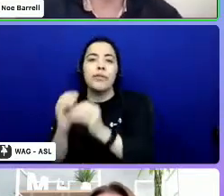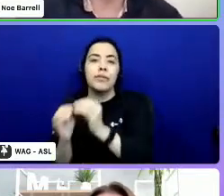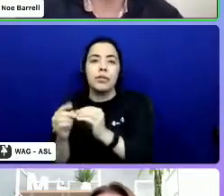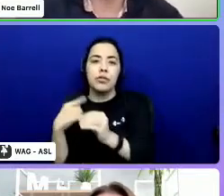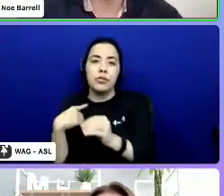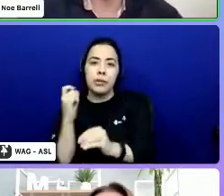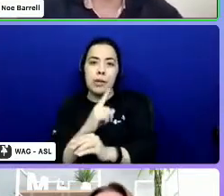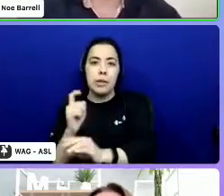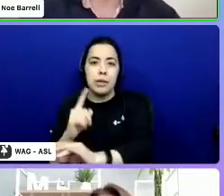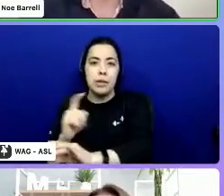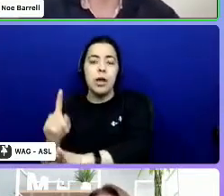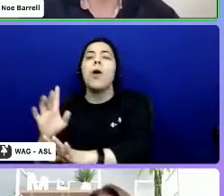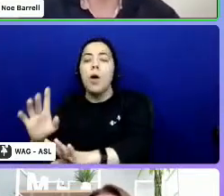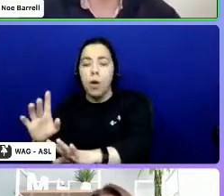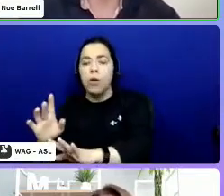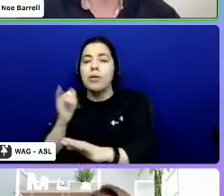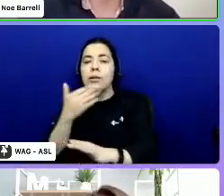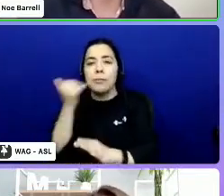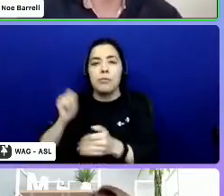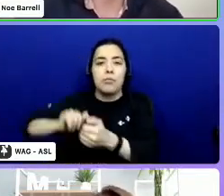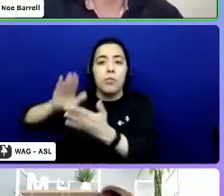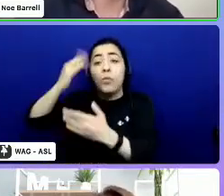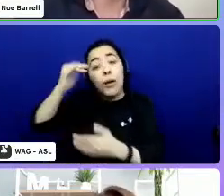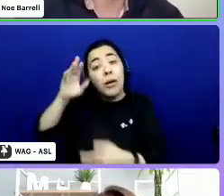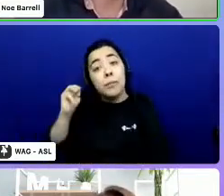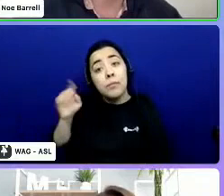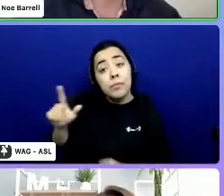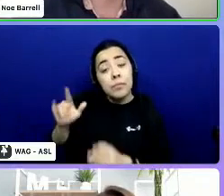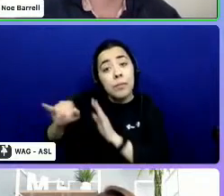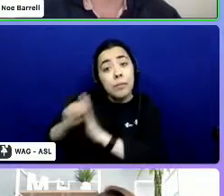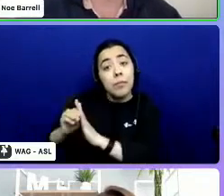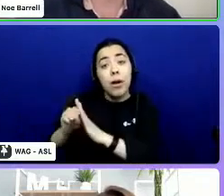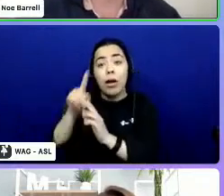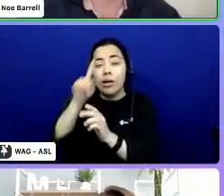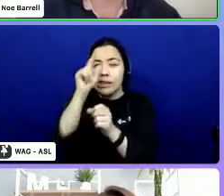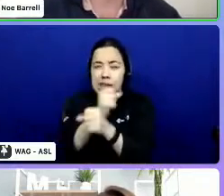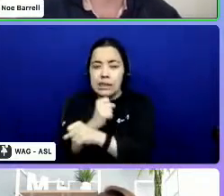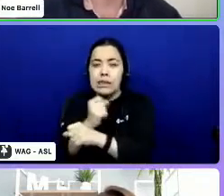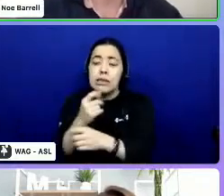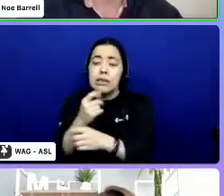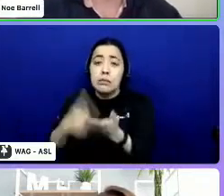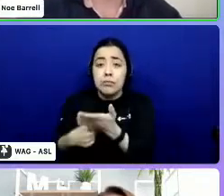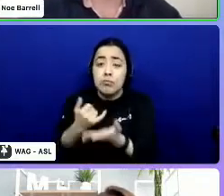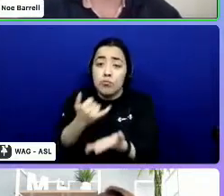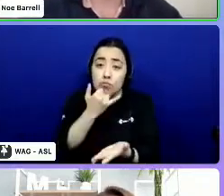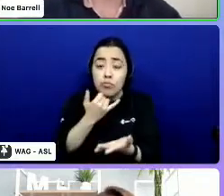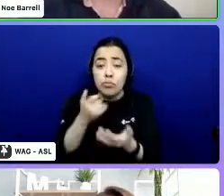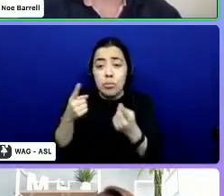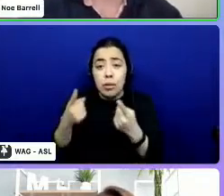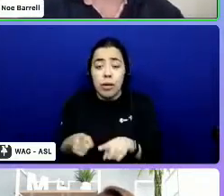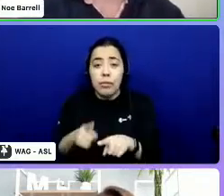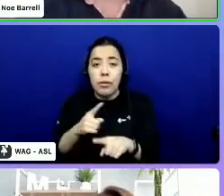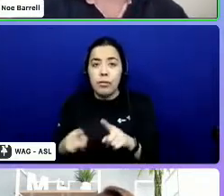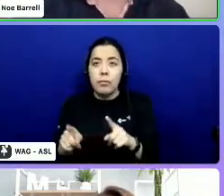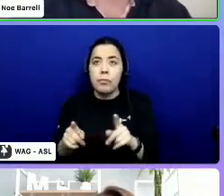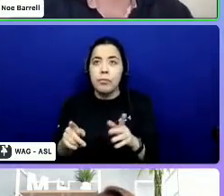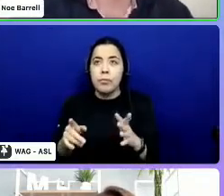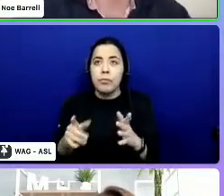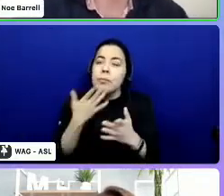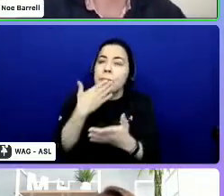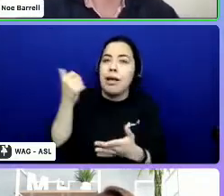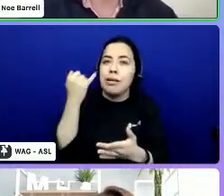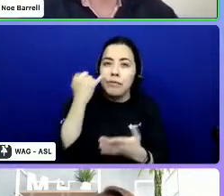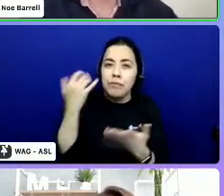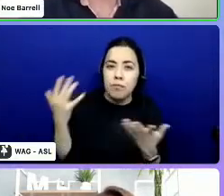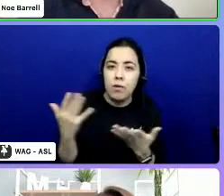best approach for now, because as I mentioned, machine learning models are statistical. They do get things wrong. And so it's best if there